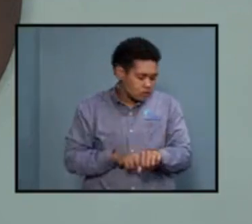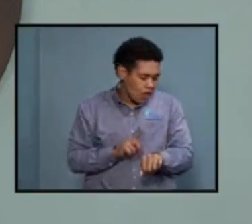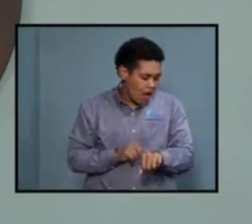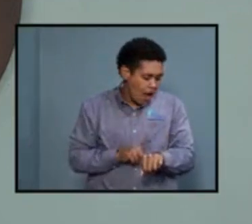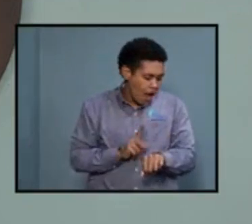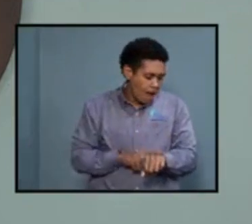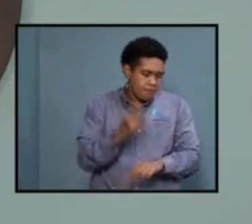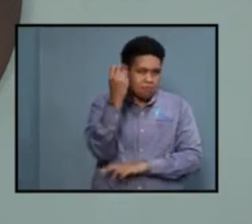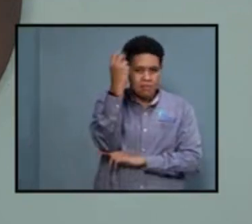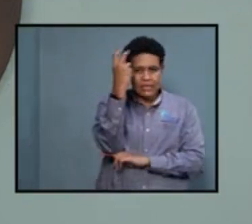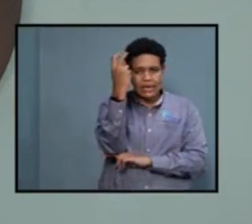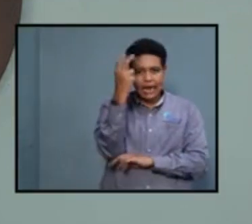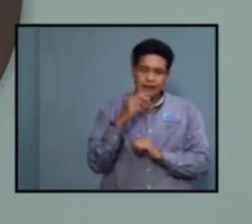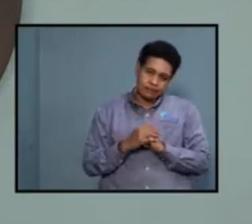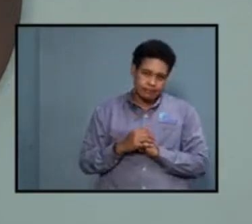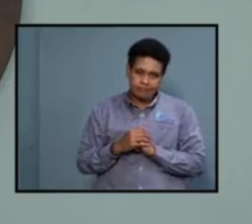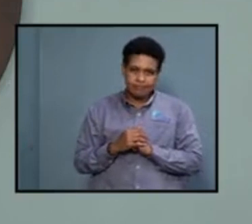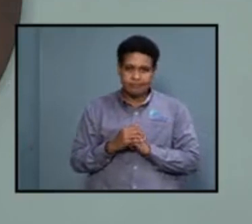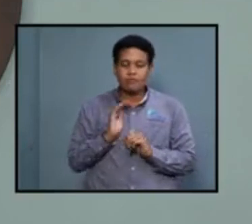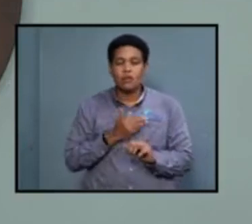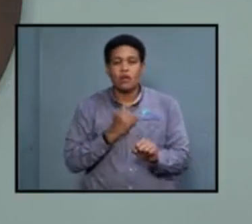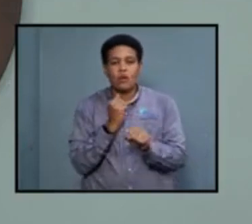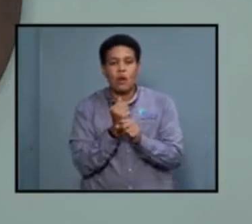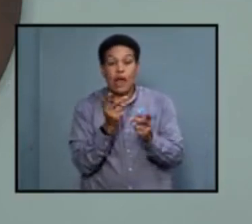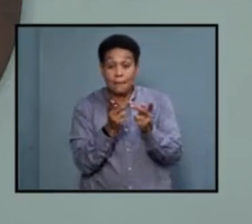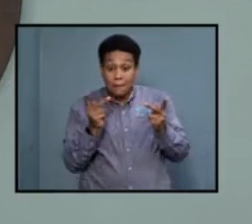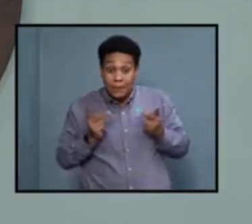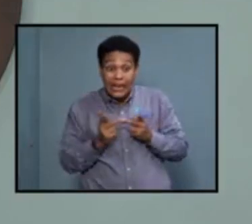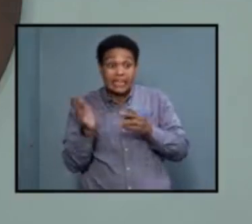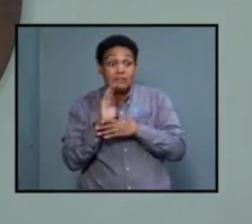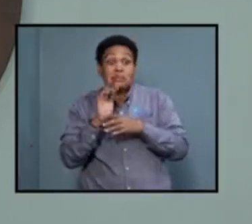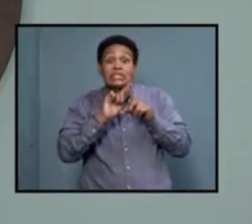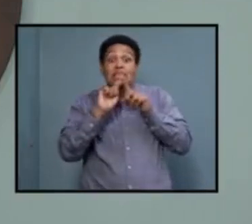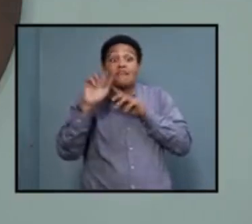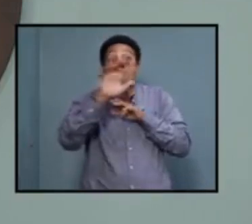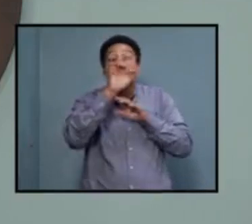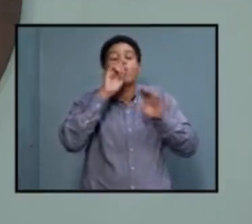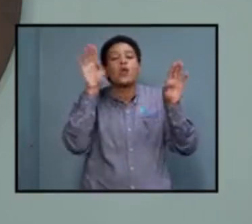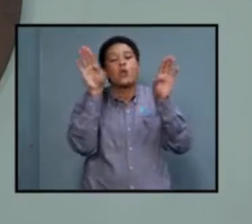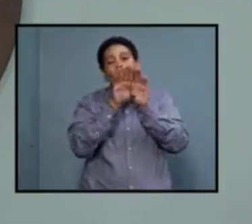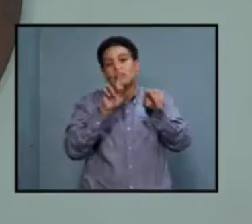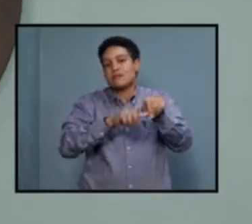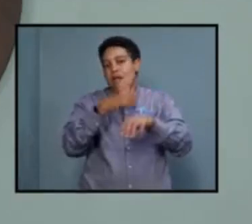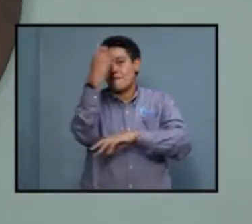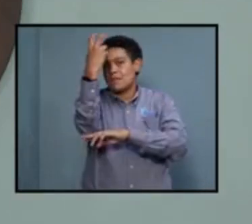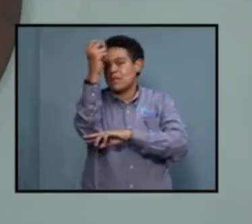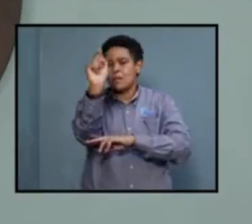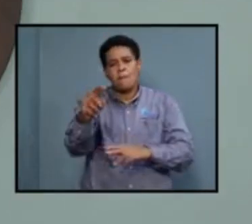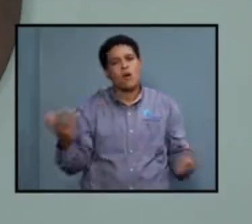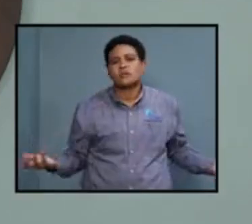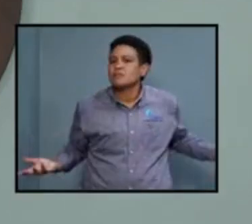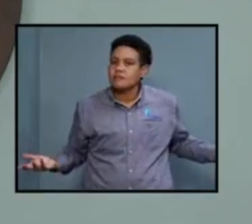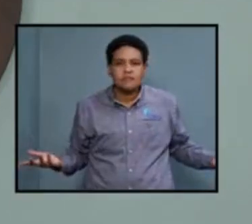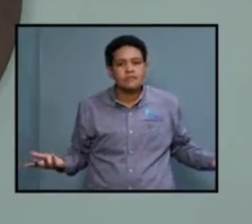midday our workplaces or workplaces or businesses will